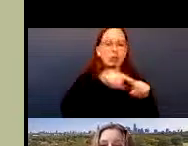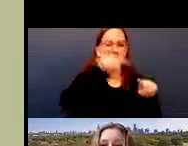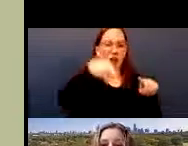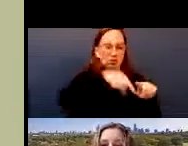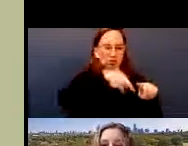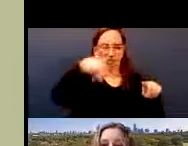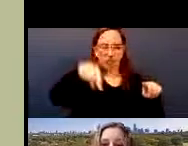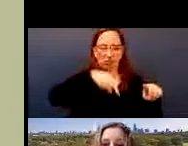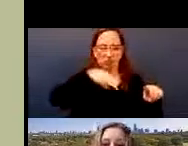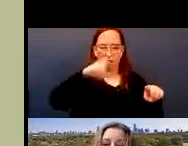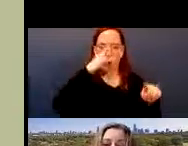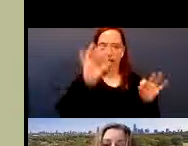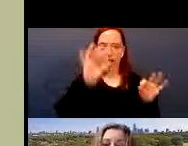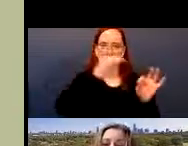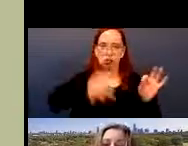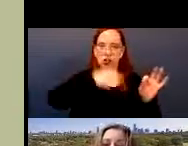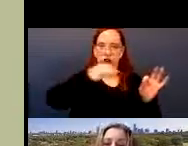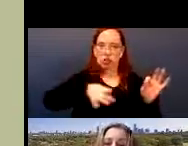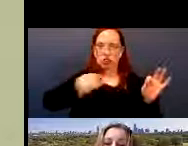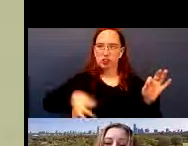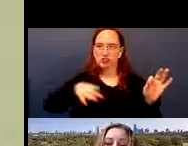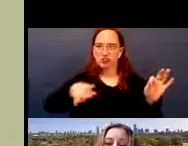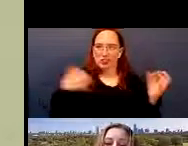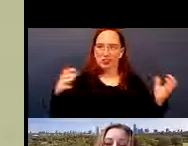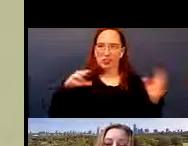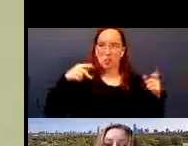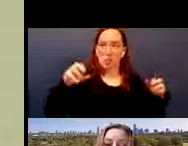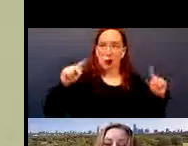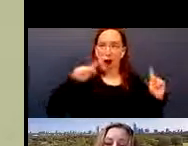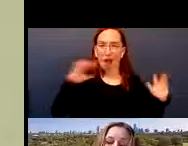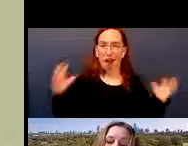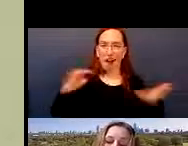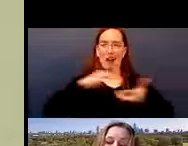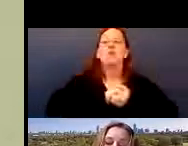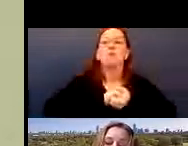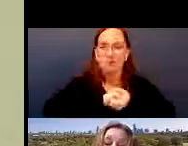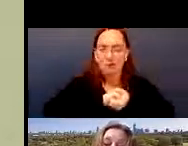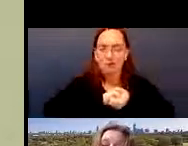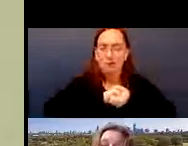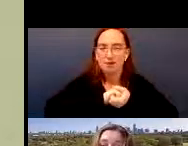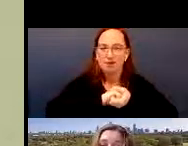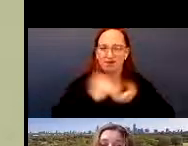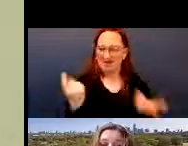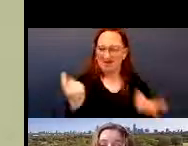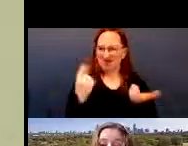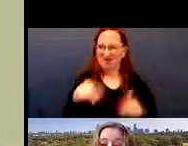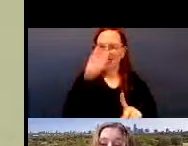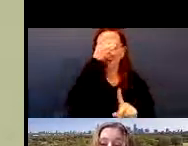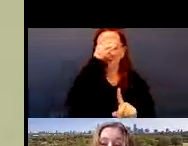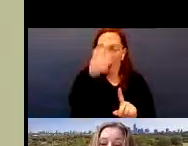the park back together. And we are using a land bridge as the central big idea for